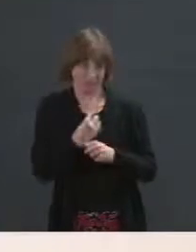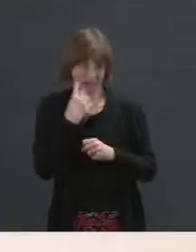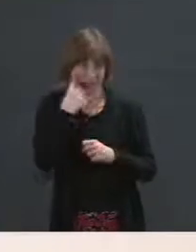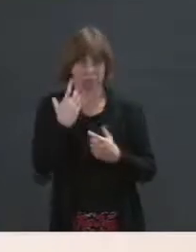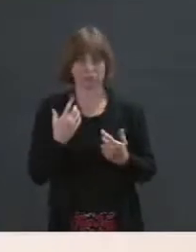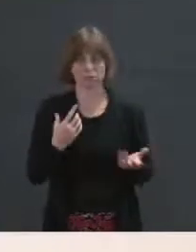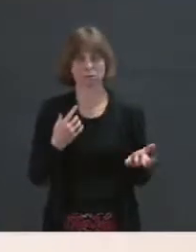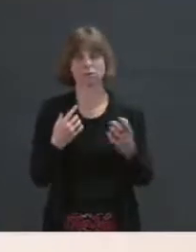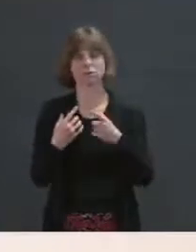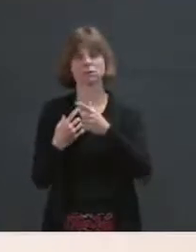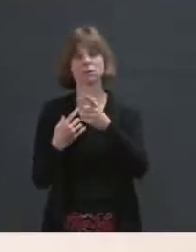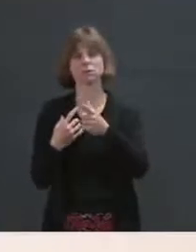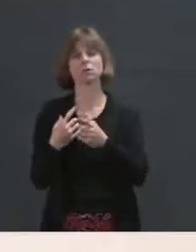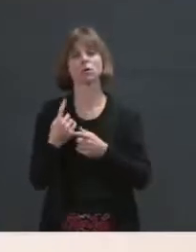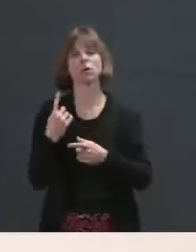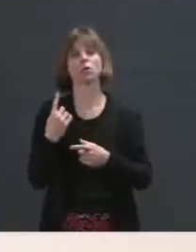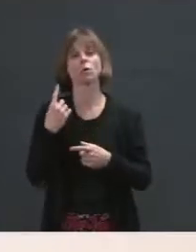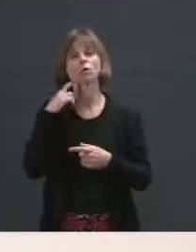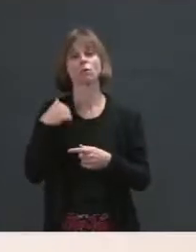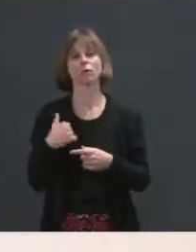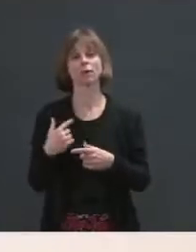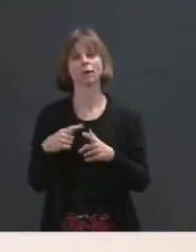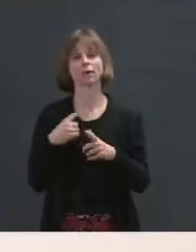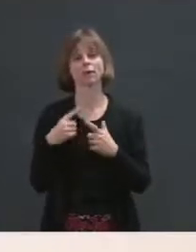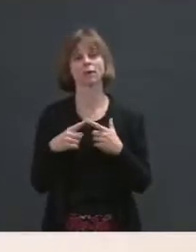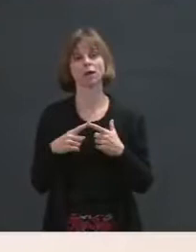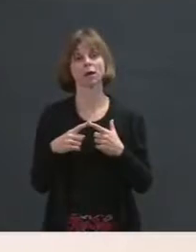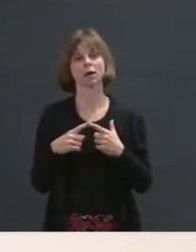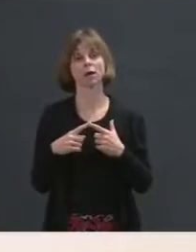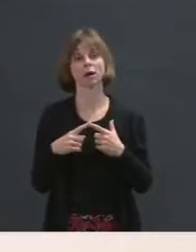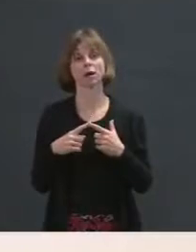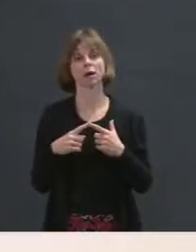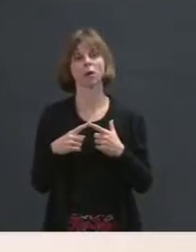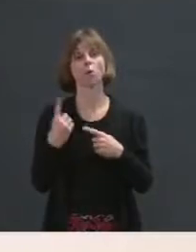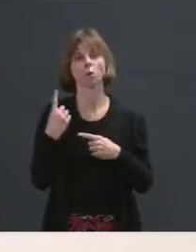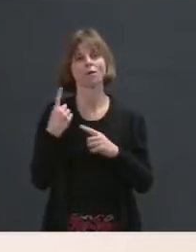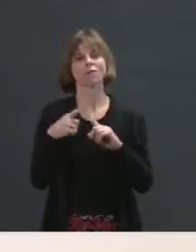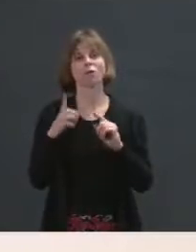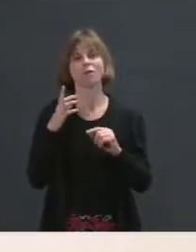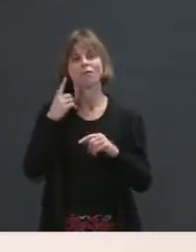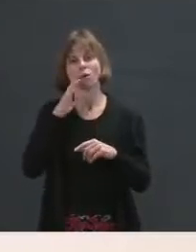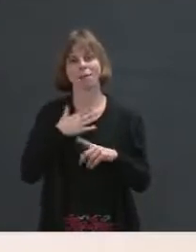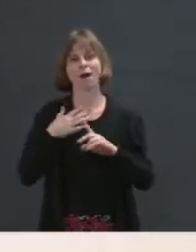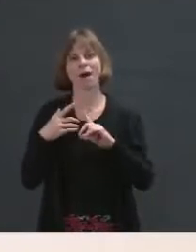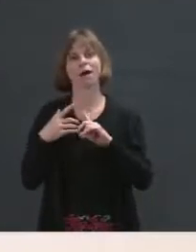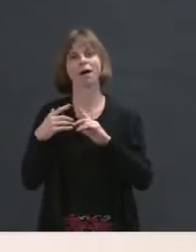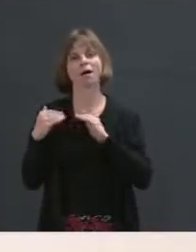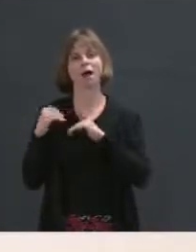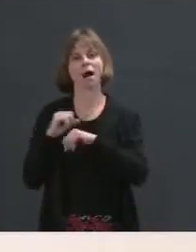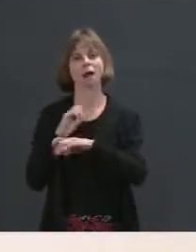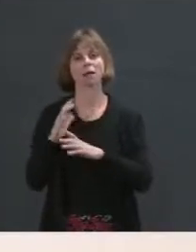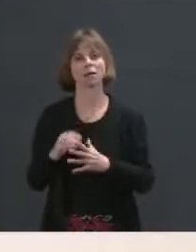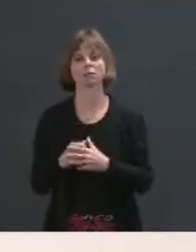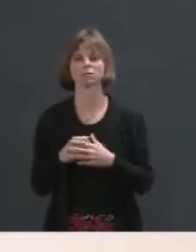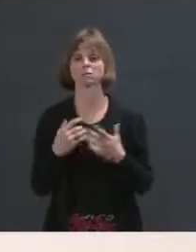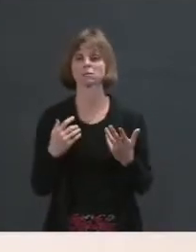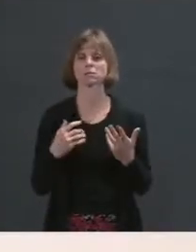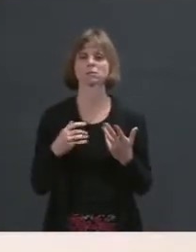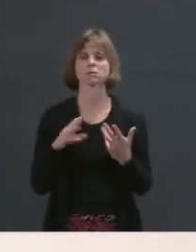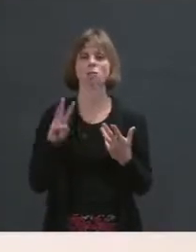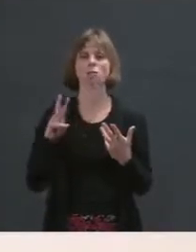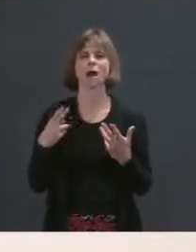One for me, and then I'm the pooler today, so one for my colleagues. Okay. What's the White House view